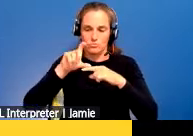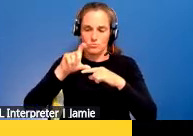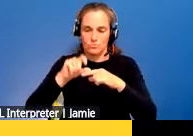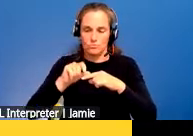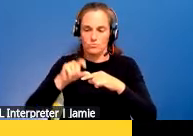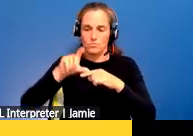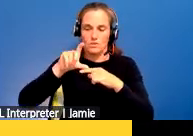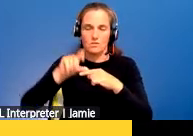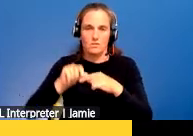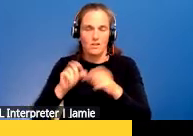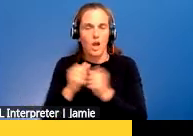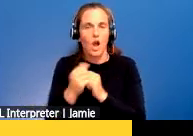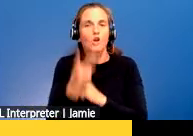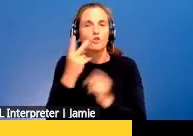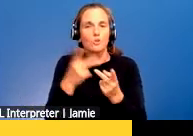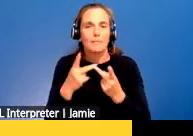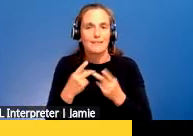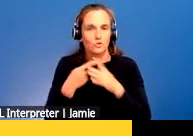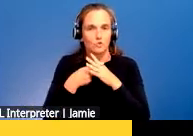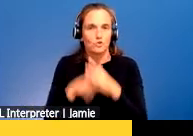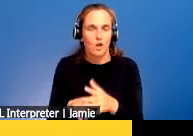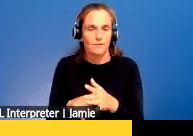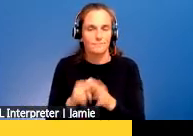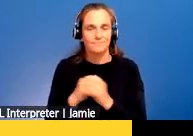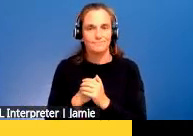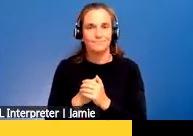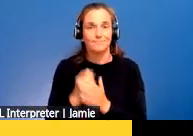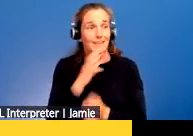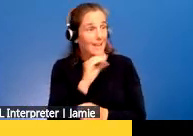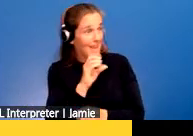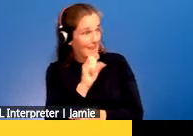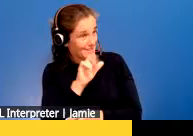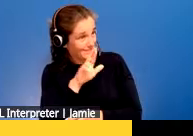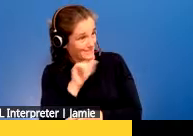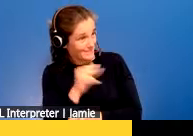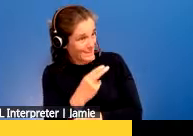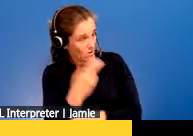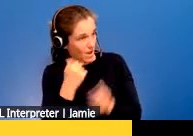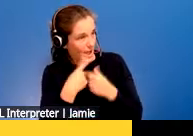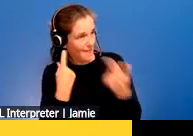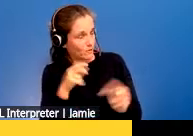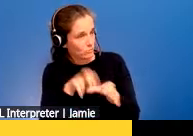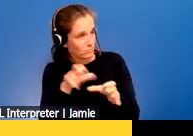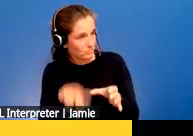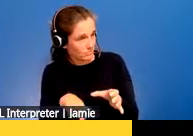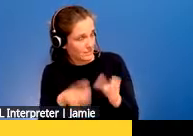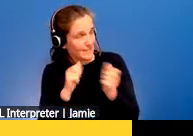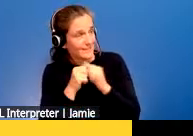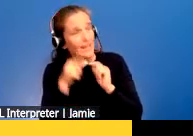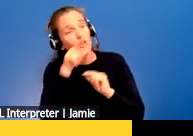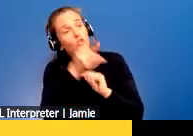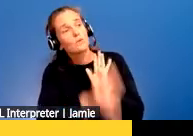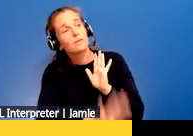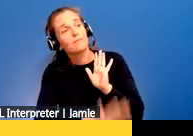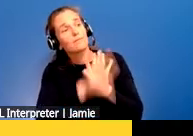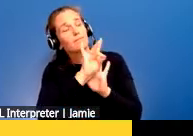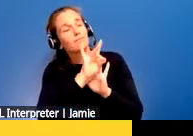start. Excellent. And Sarah, I have to drop off now. Can you take over choosing the next questions?